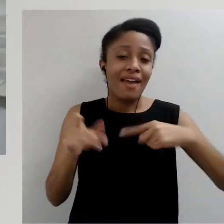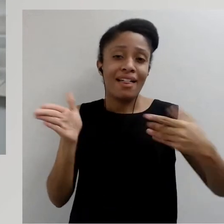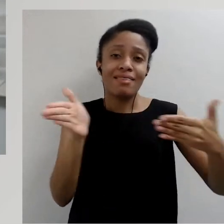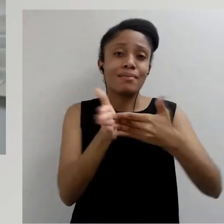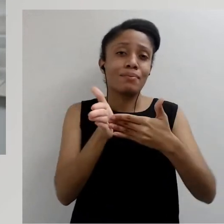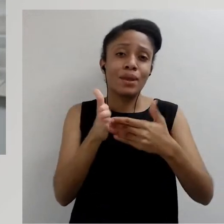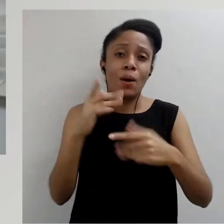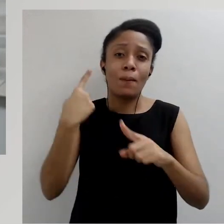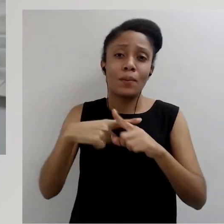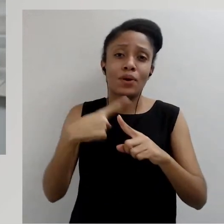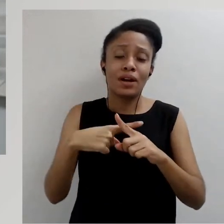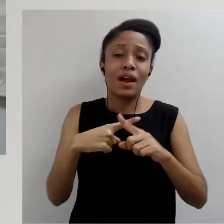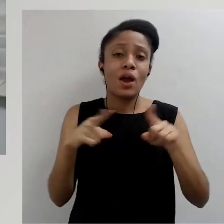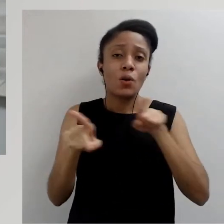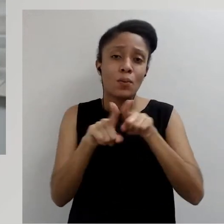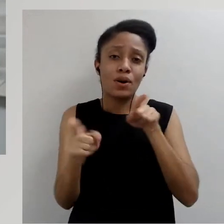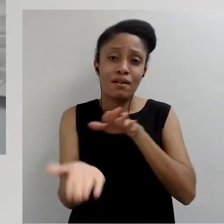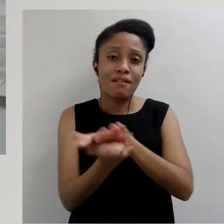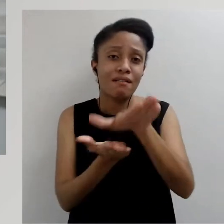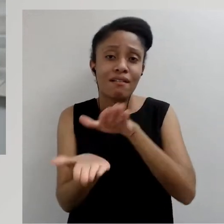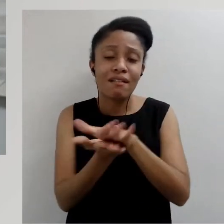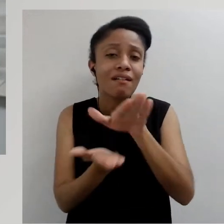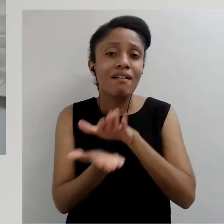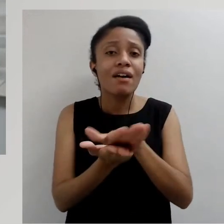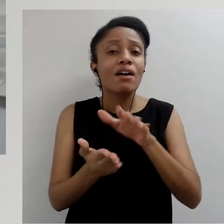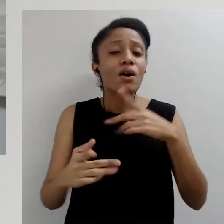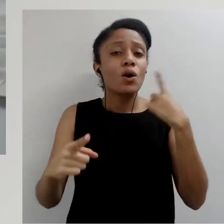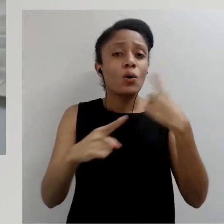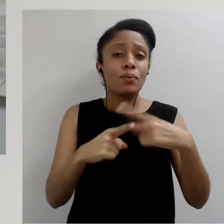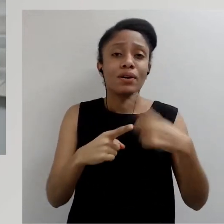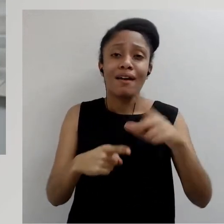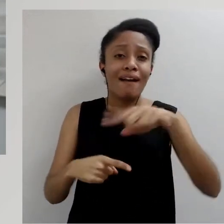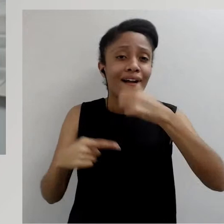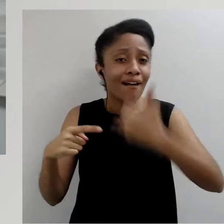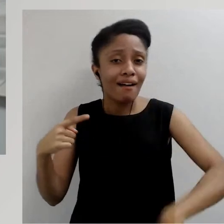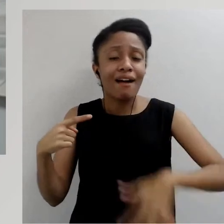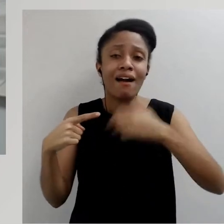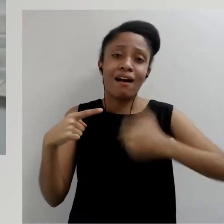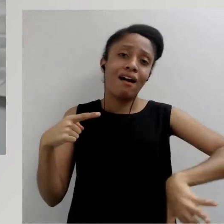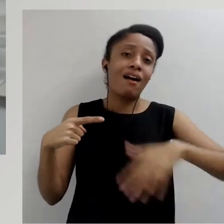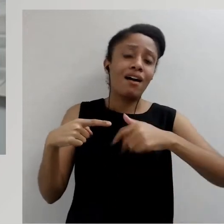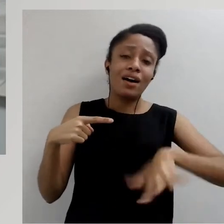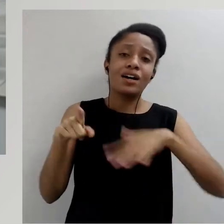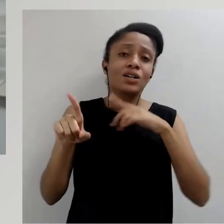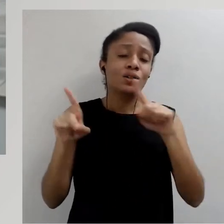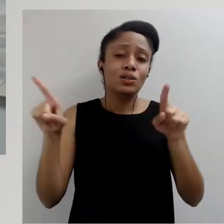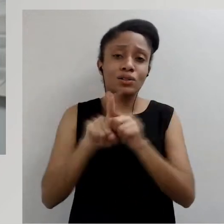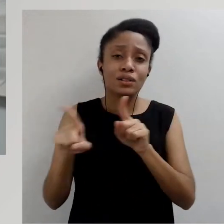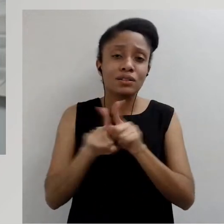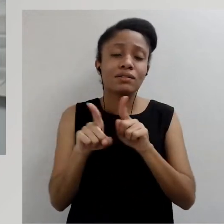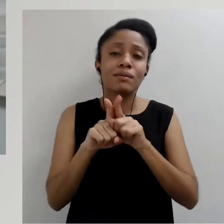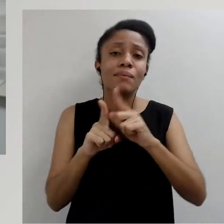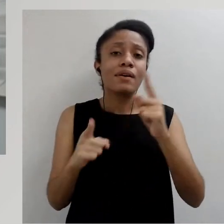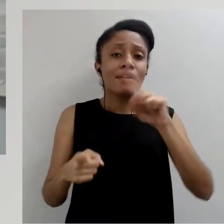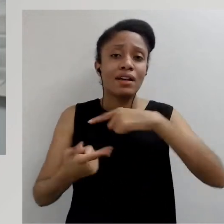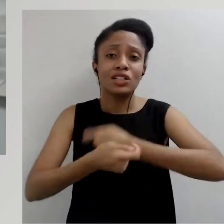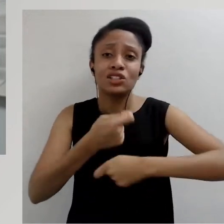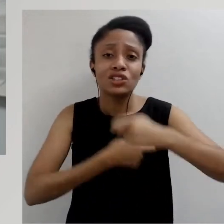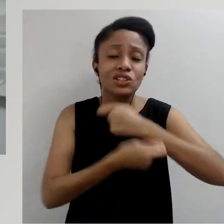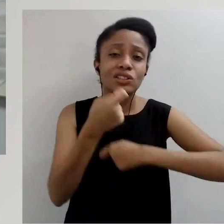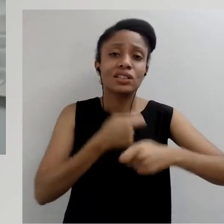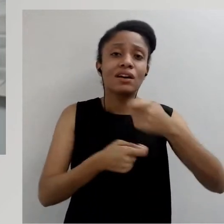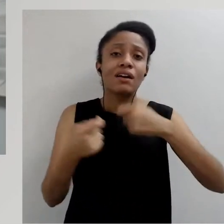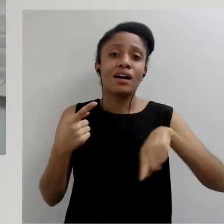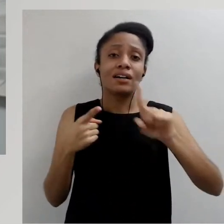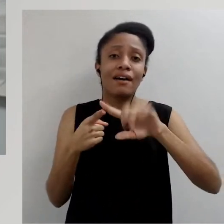is a big limitation inside the market in Brazil. It's not cheap to have this managing